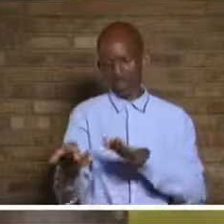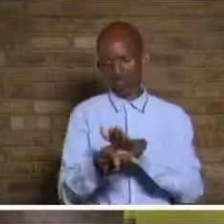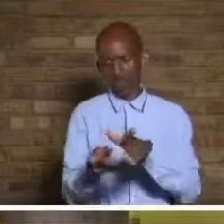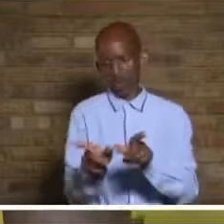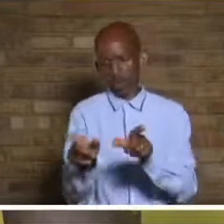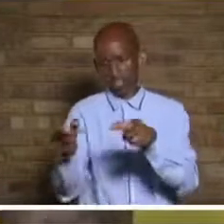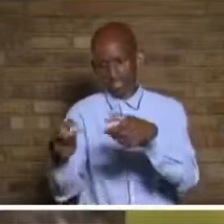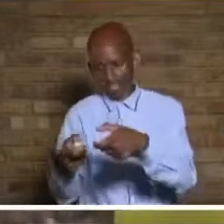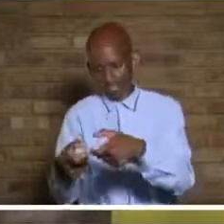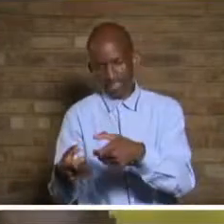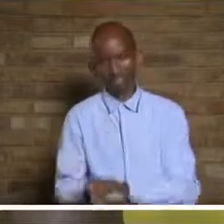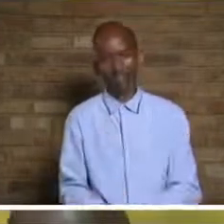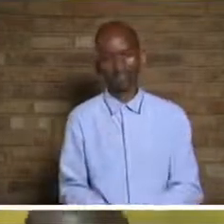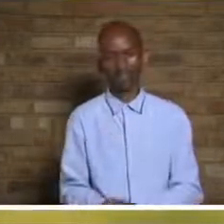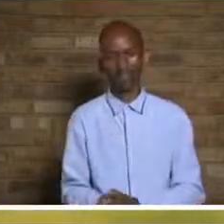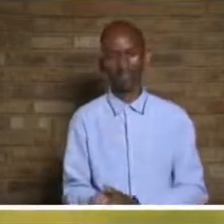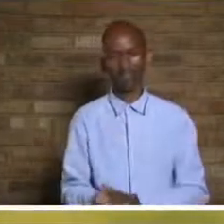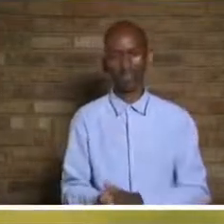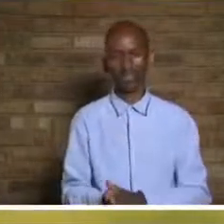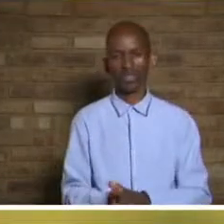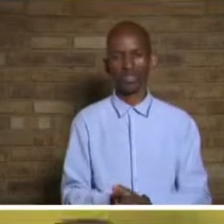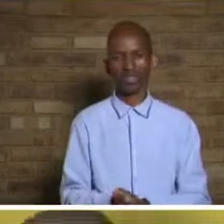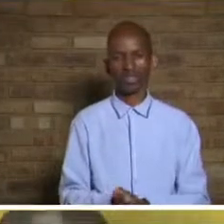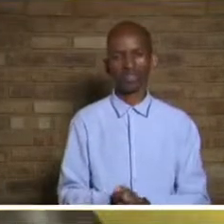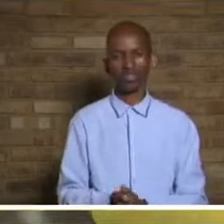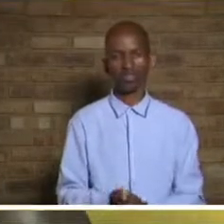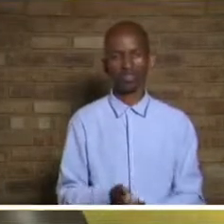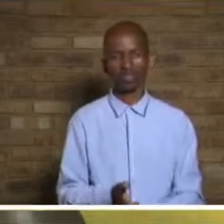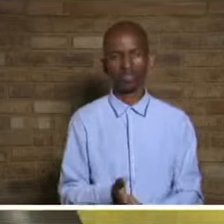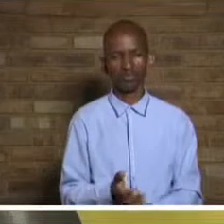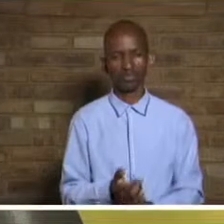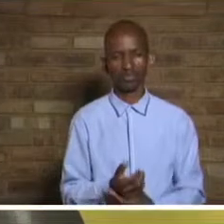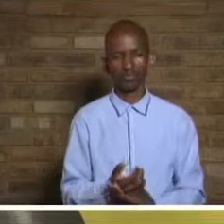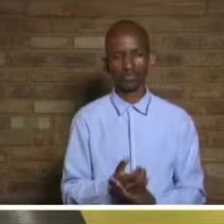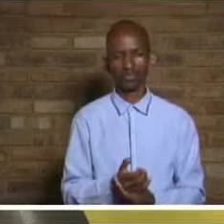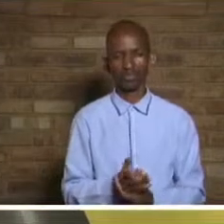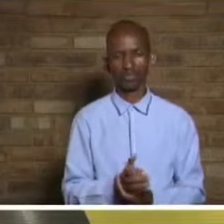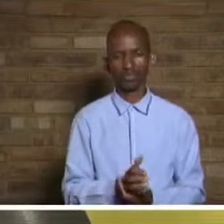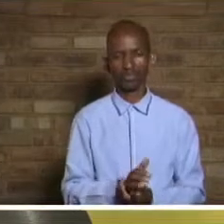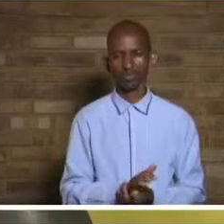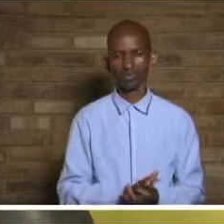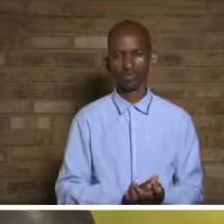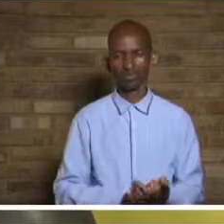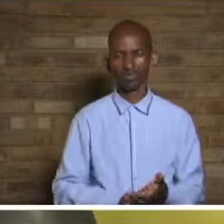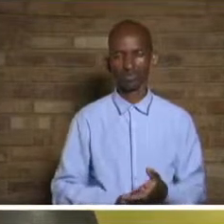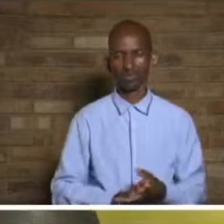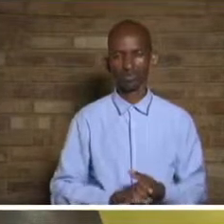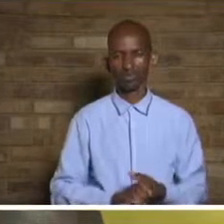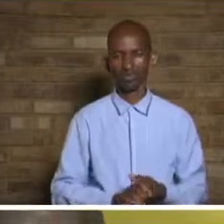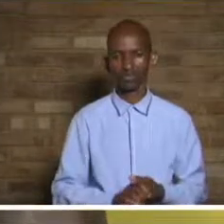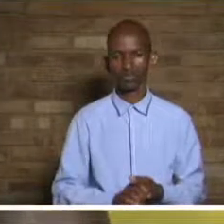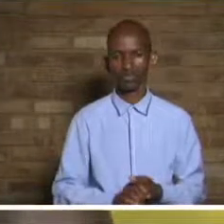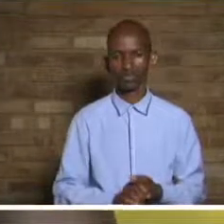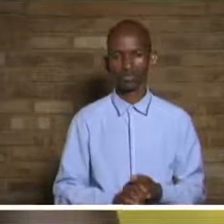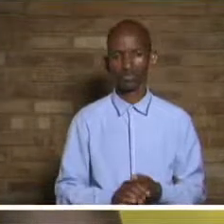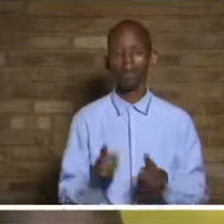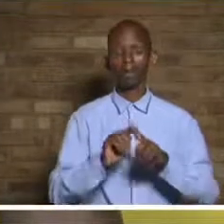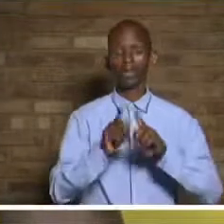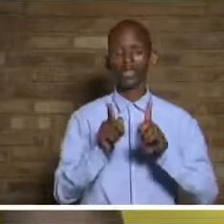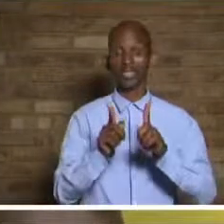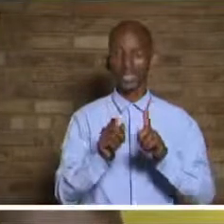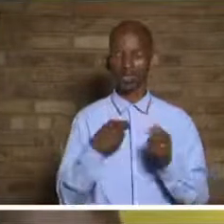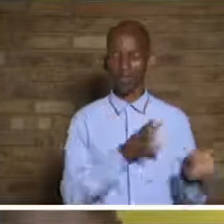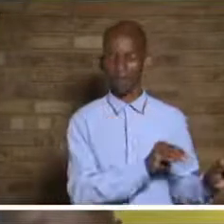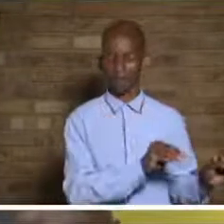Sisaqala kwaba khona othi ayikho incazo ukuthi sizeleni la njenge portfolio committee. But as we